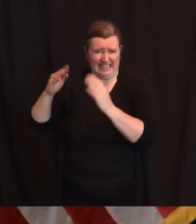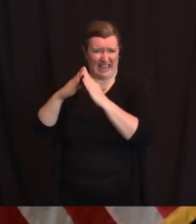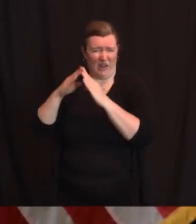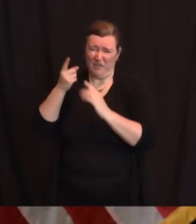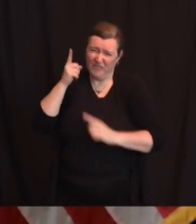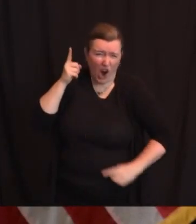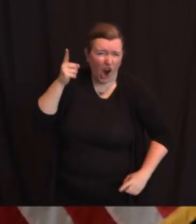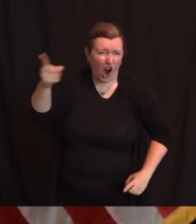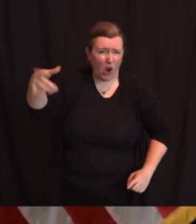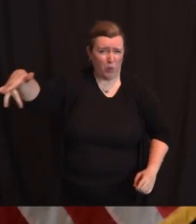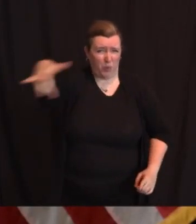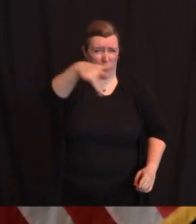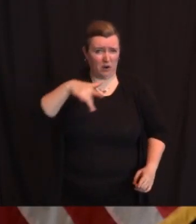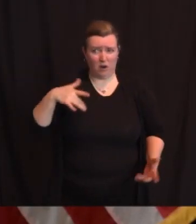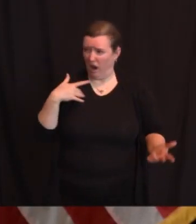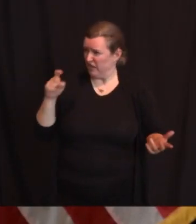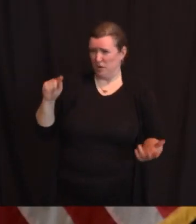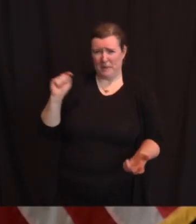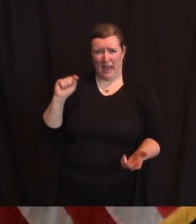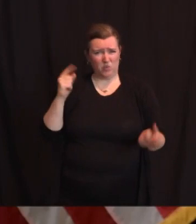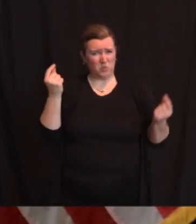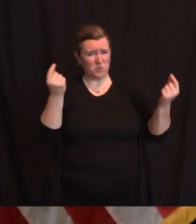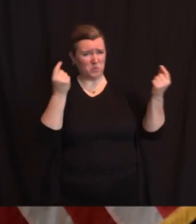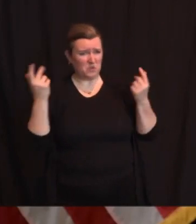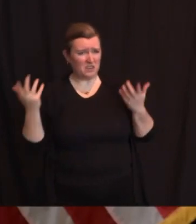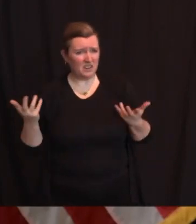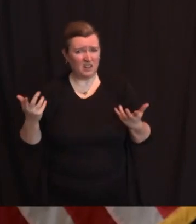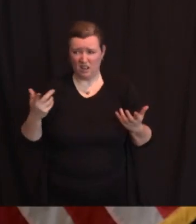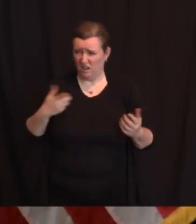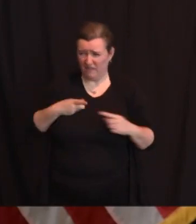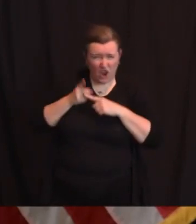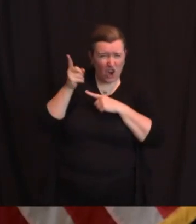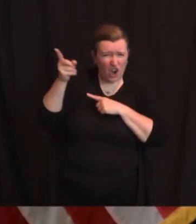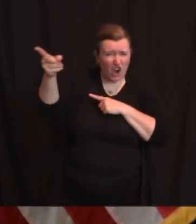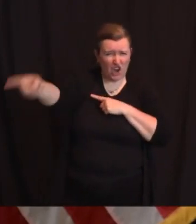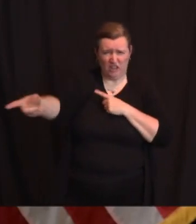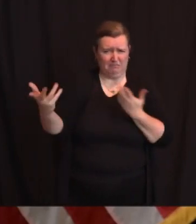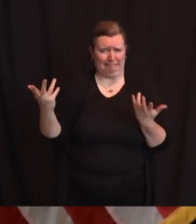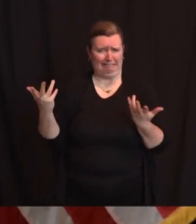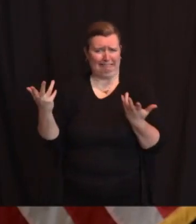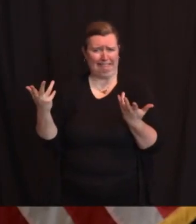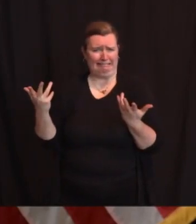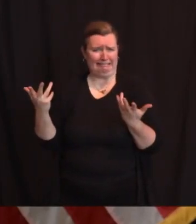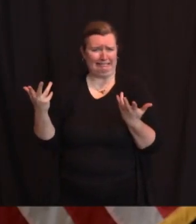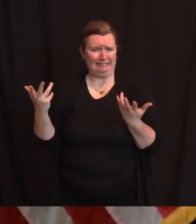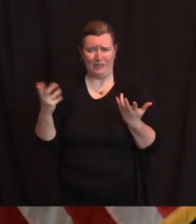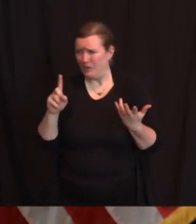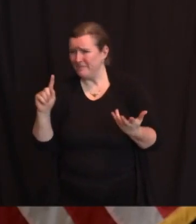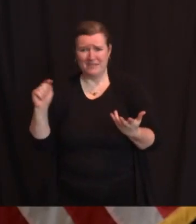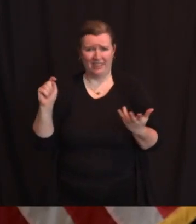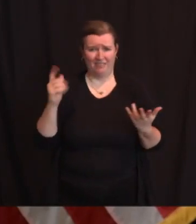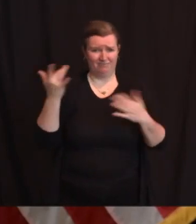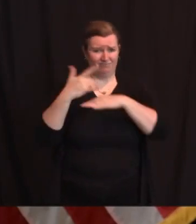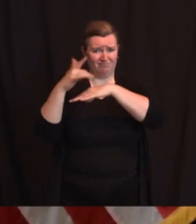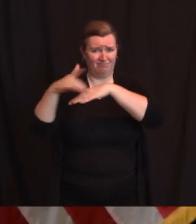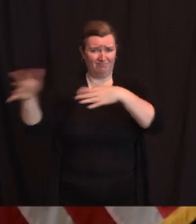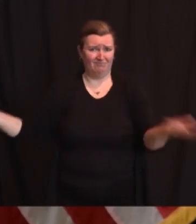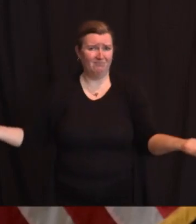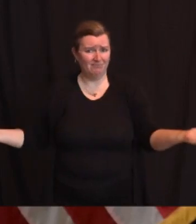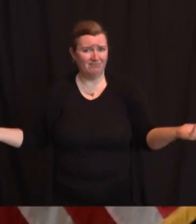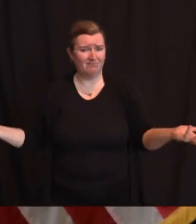to the restroom while they're there and can't go anywhere else? And on the